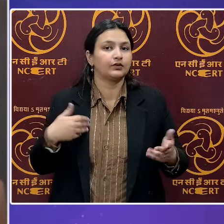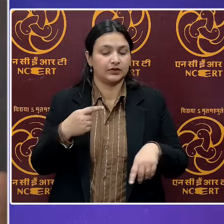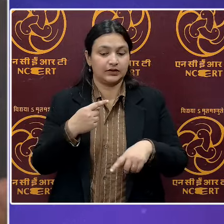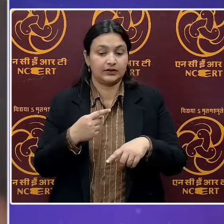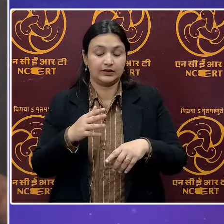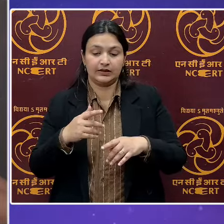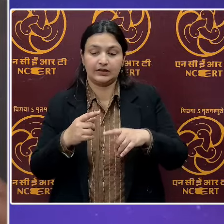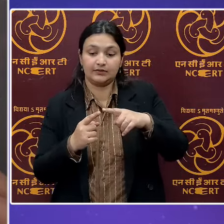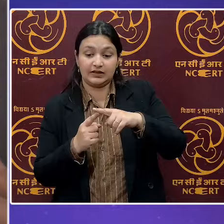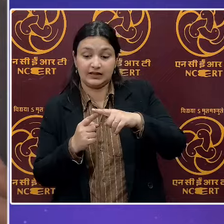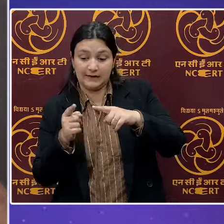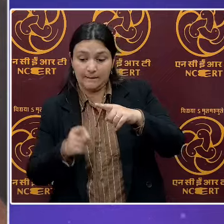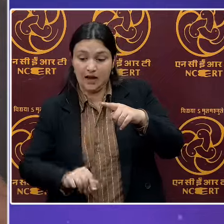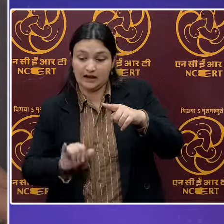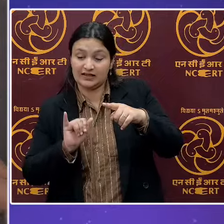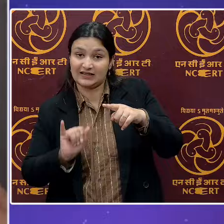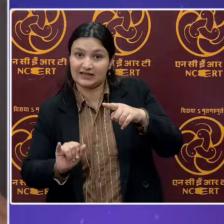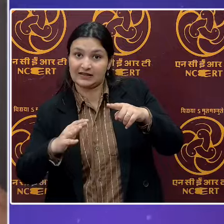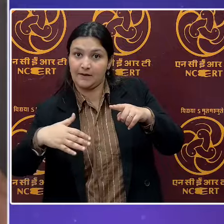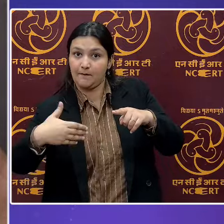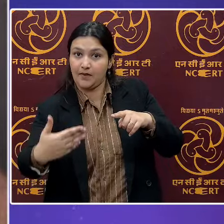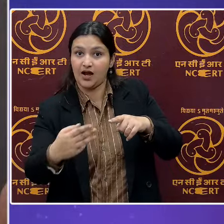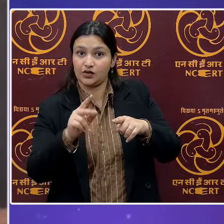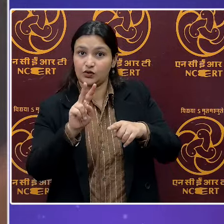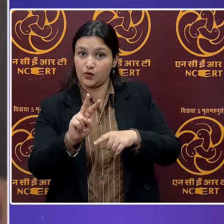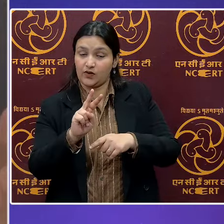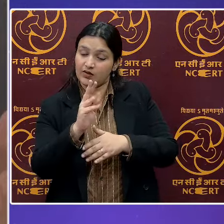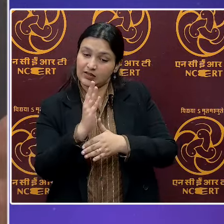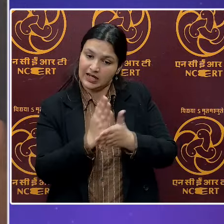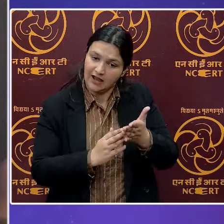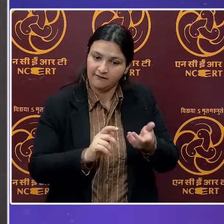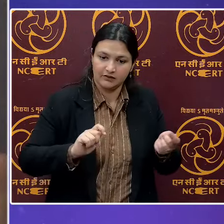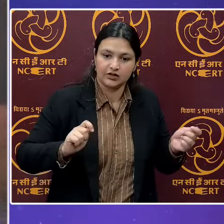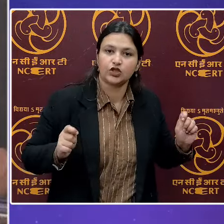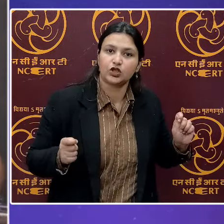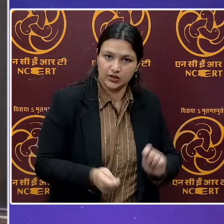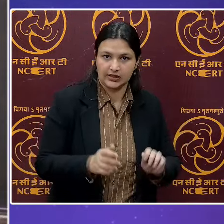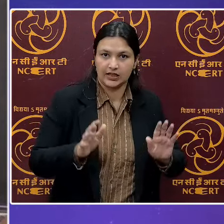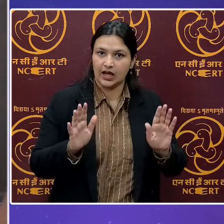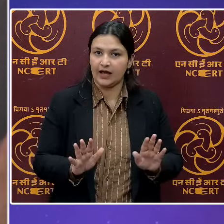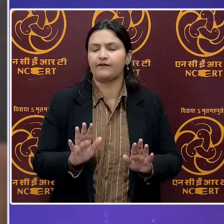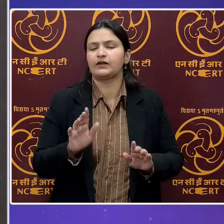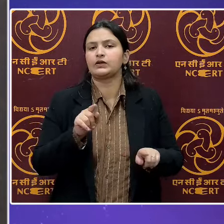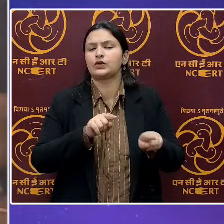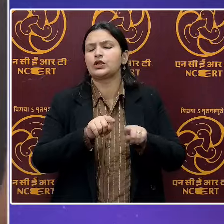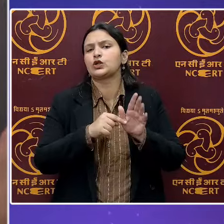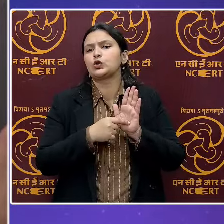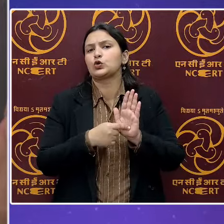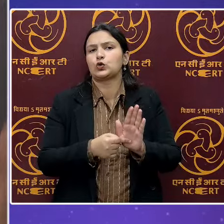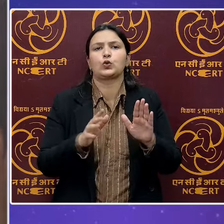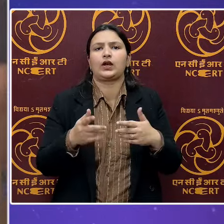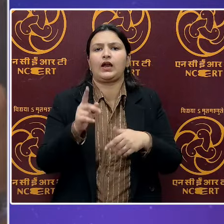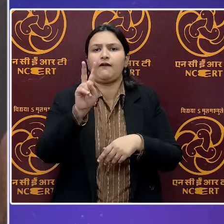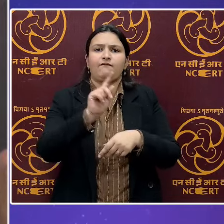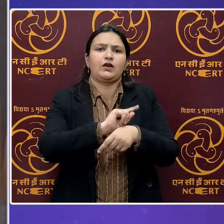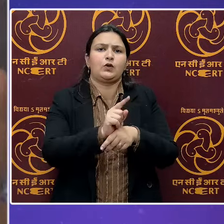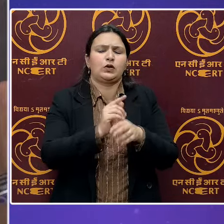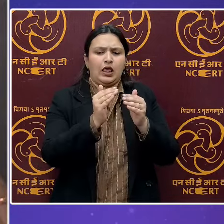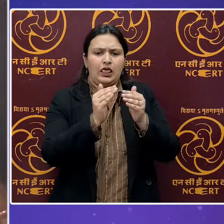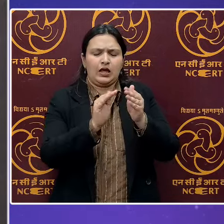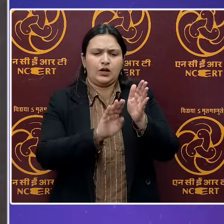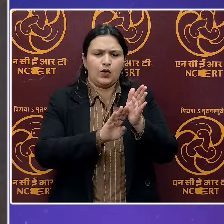by 6. That means the velocity is not changing uniformly. It is not changing at a constant